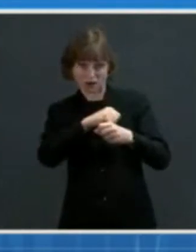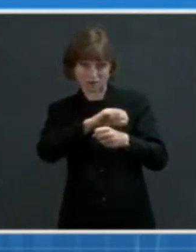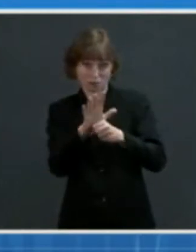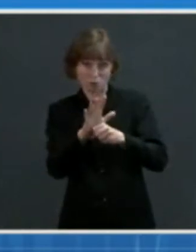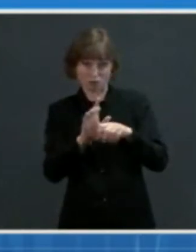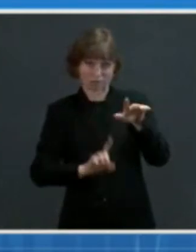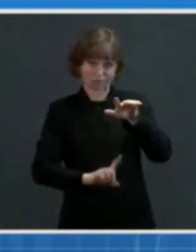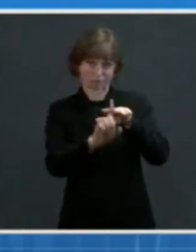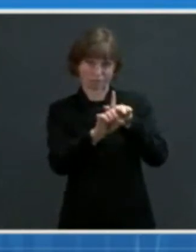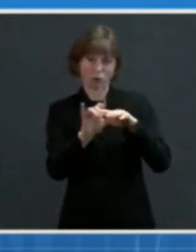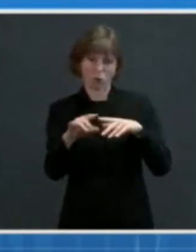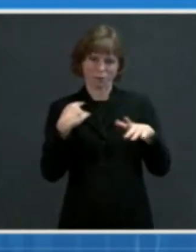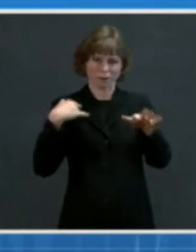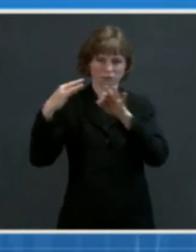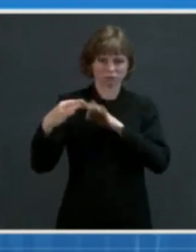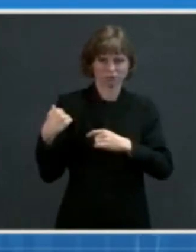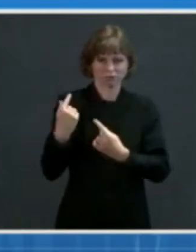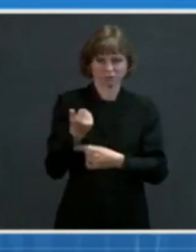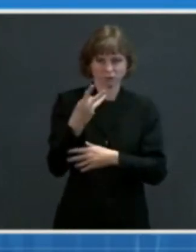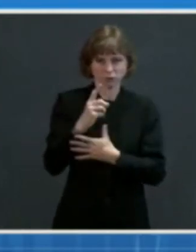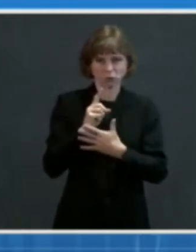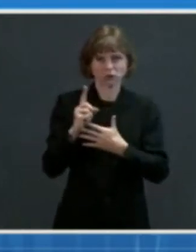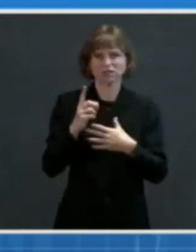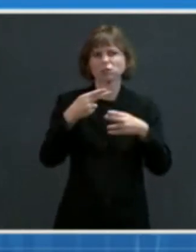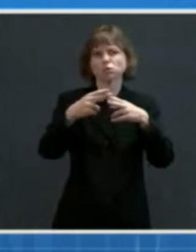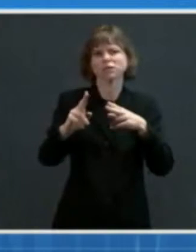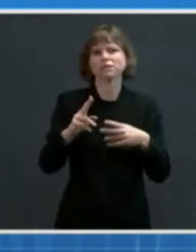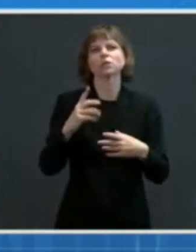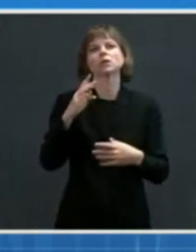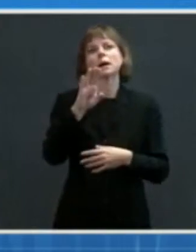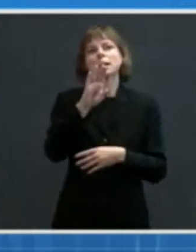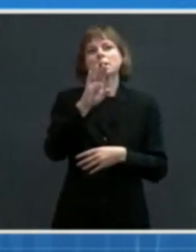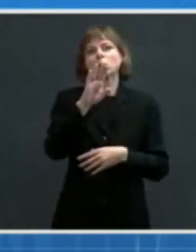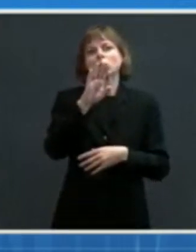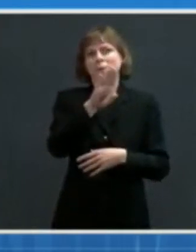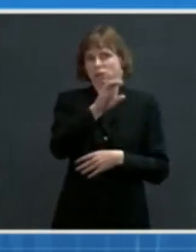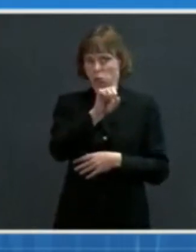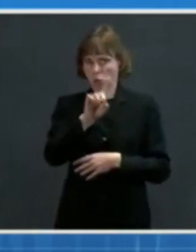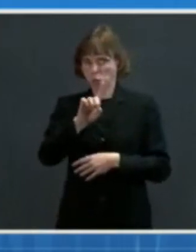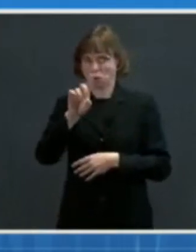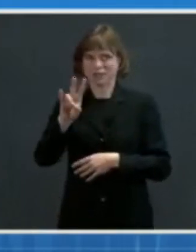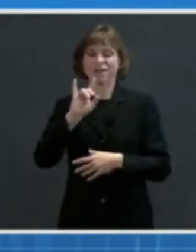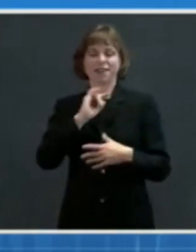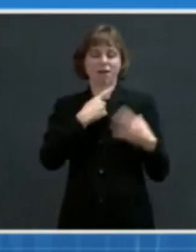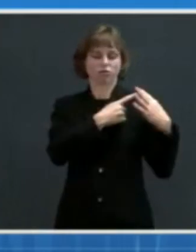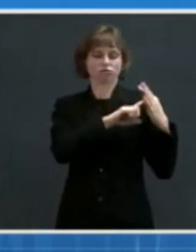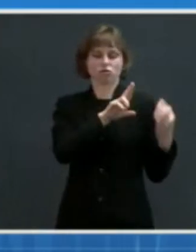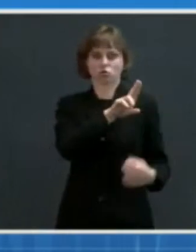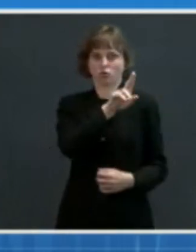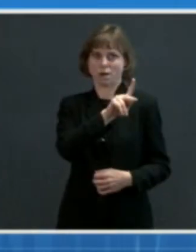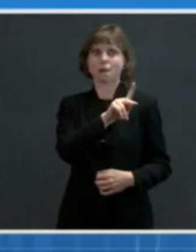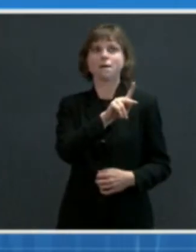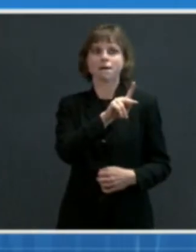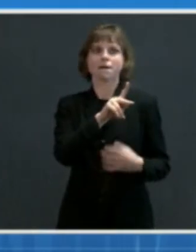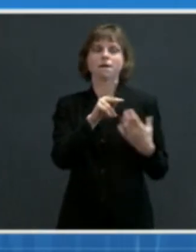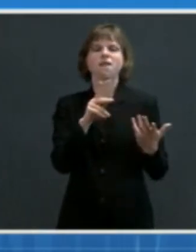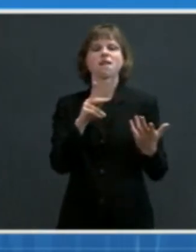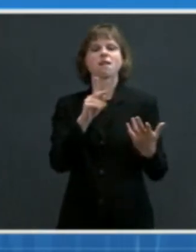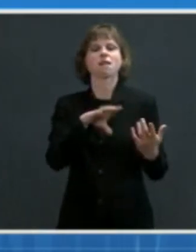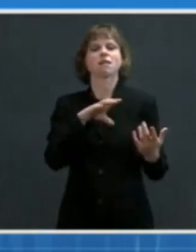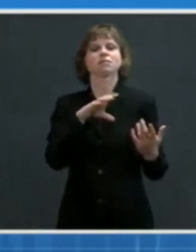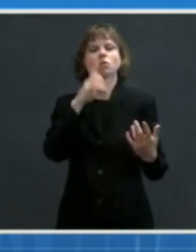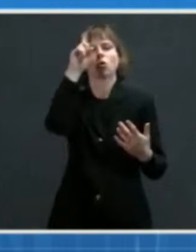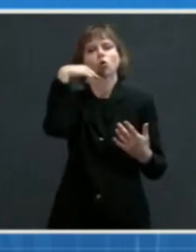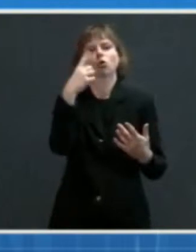several weeks. Just very, very briefly, you know, the 117, which was originally in the UK, has the characteristic of